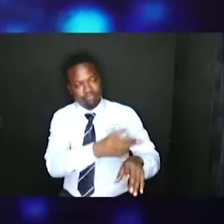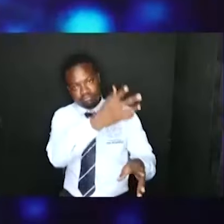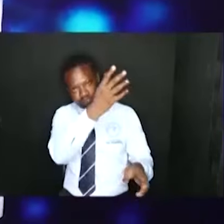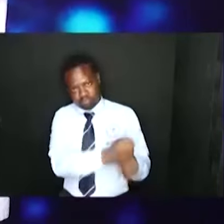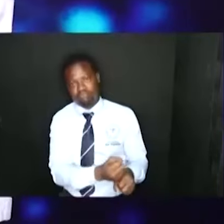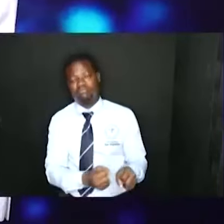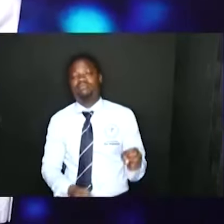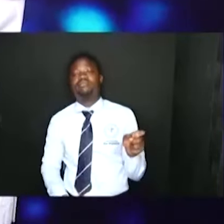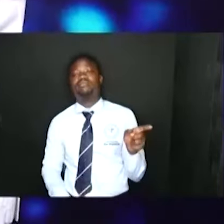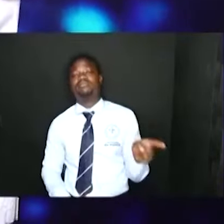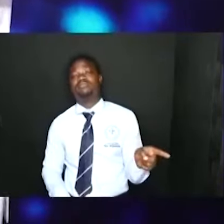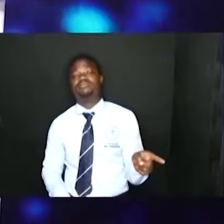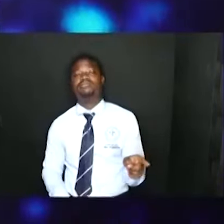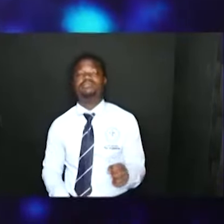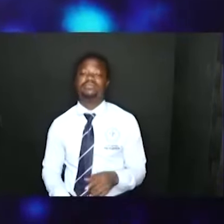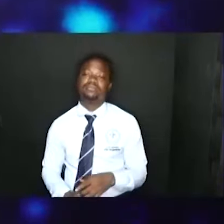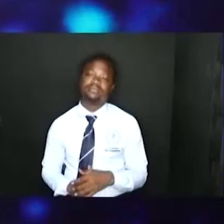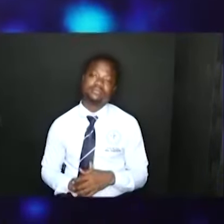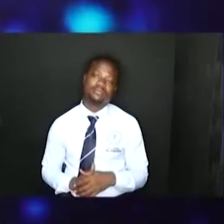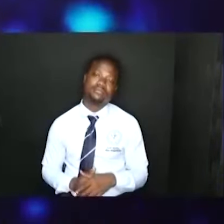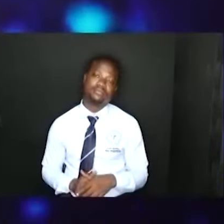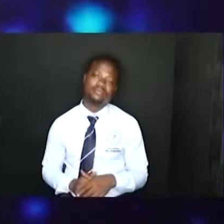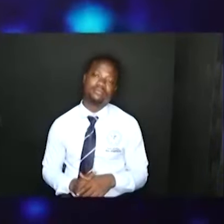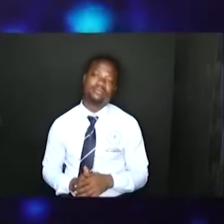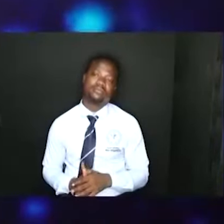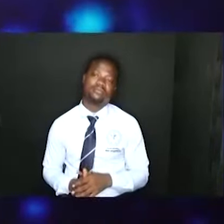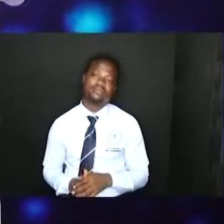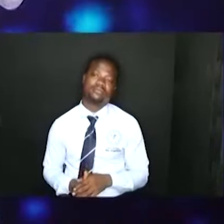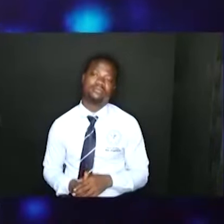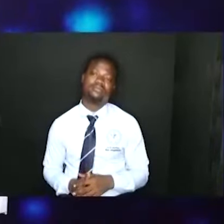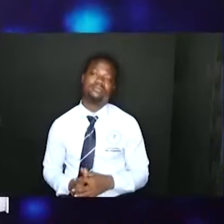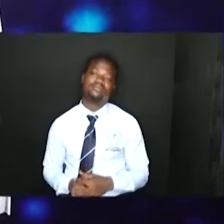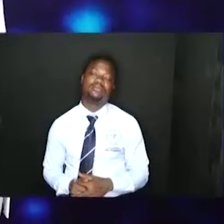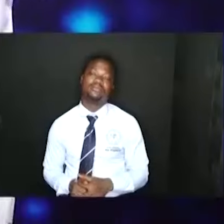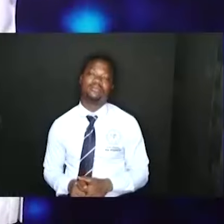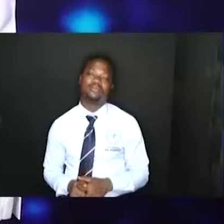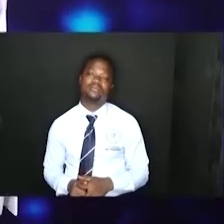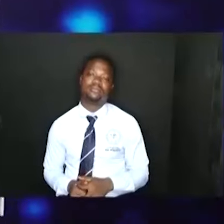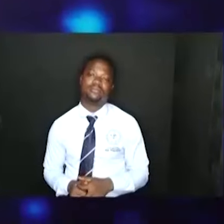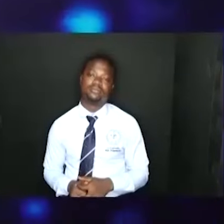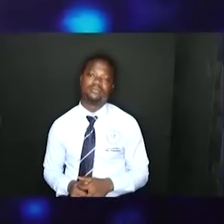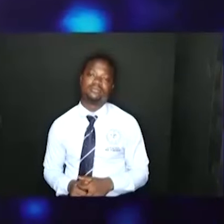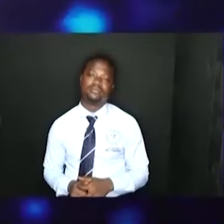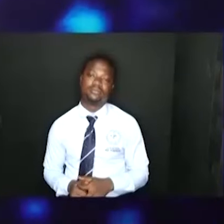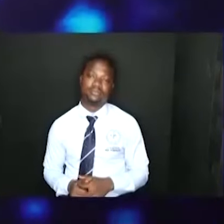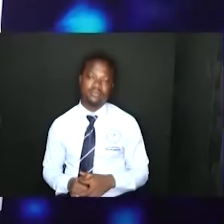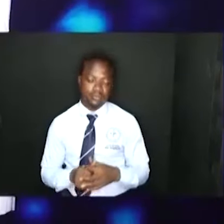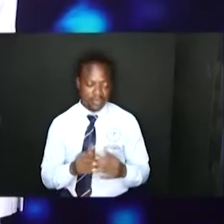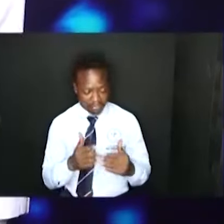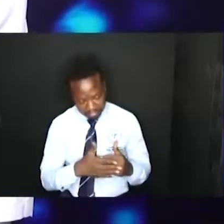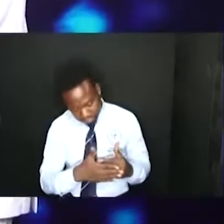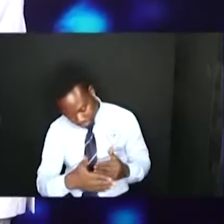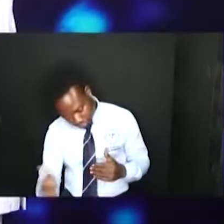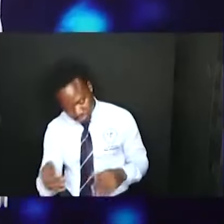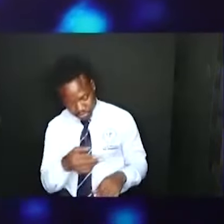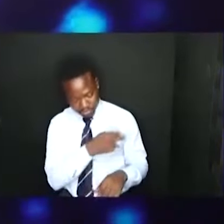ba won fee Ramah. Now, Elkanah nene Hannah edai, na Eradi Kaino. So in the course of time,